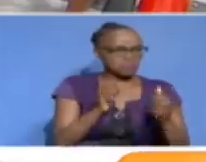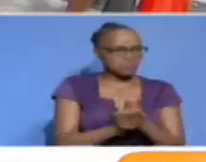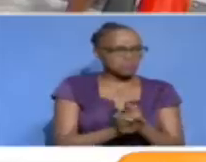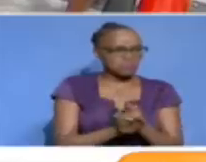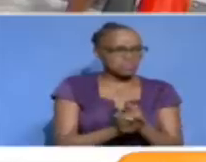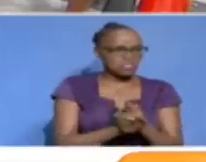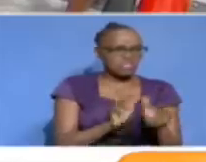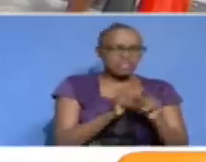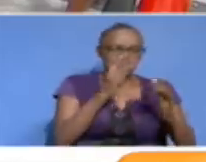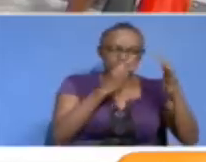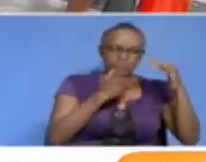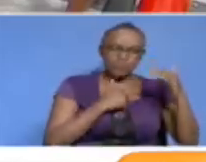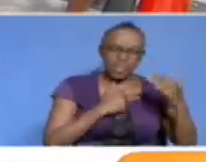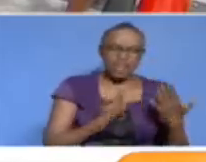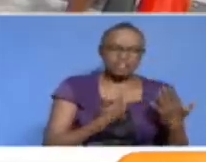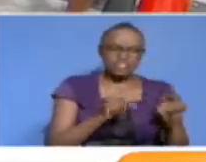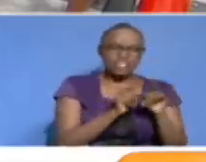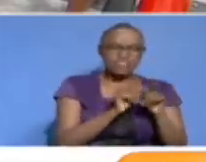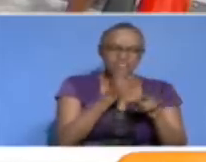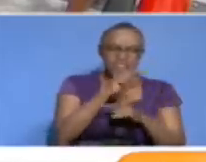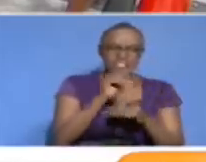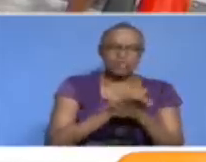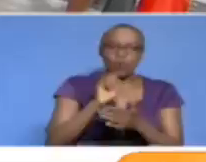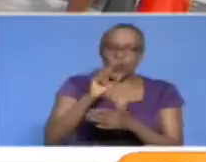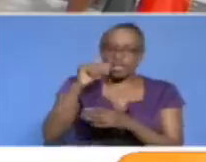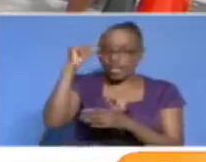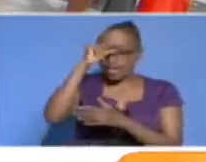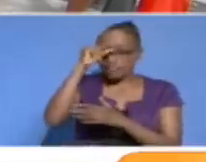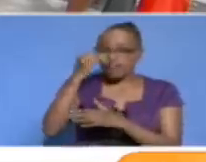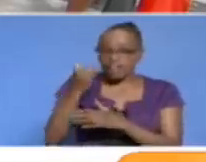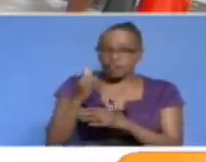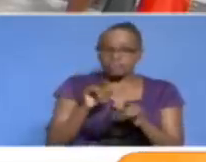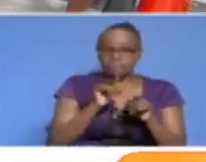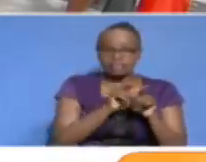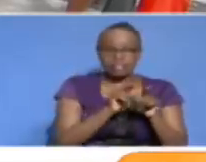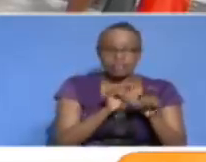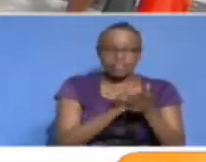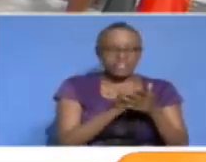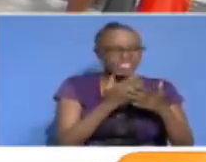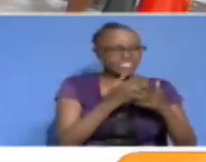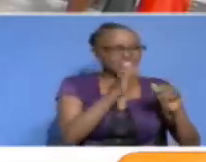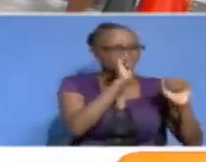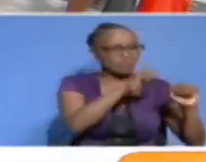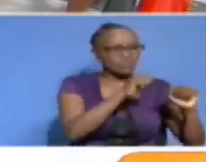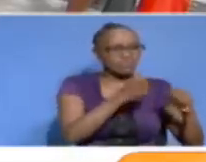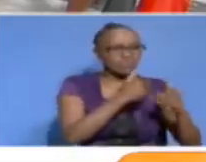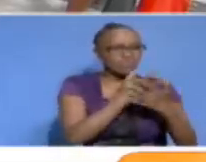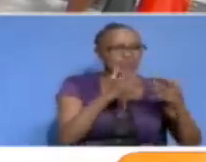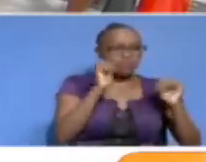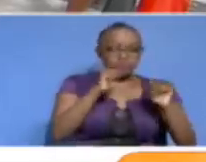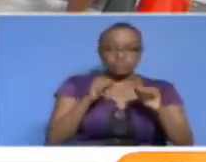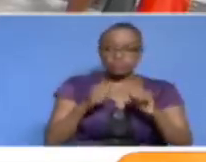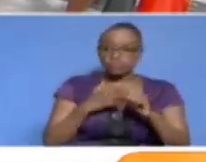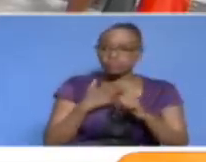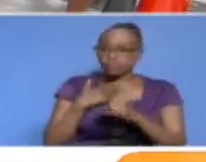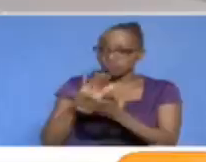It's right to have ambitions, it's right. Okay, Governor. It is constitutional right to vie for presidency, yes. To vie for... Would you run for president?